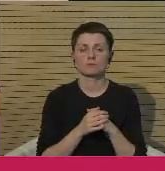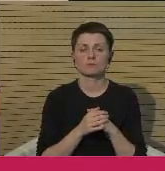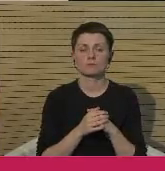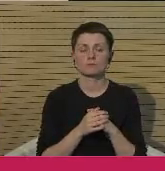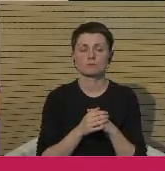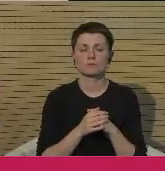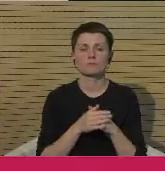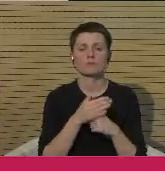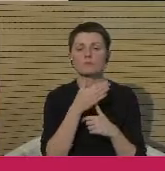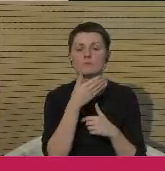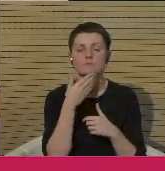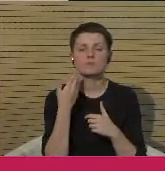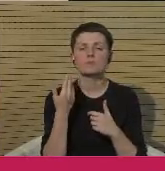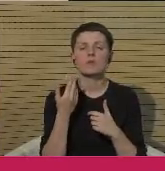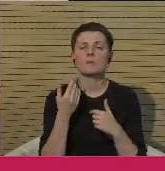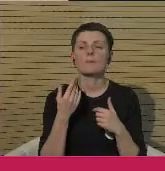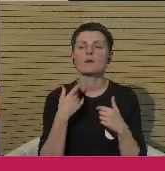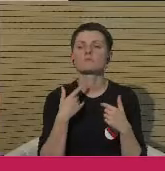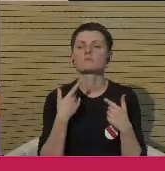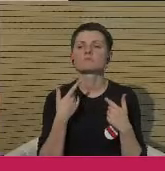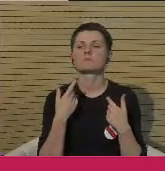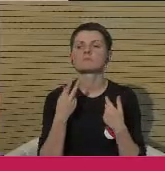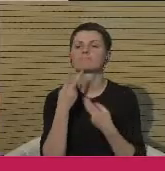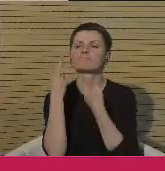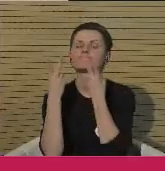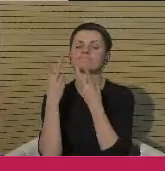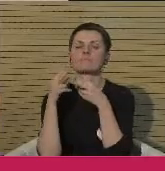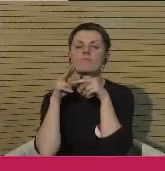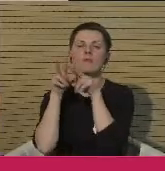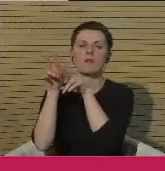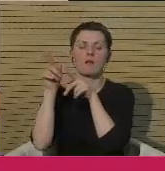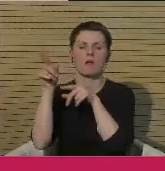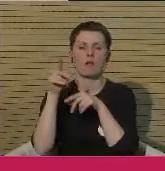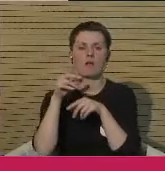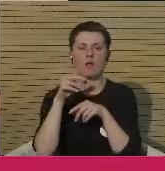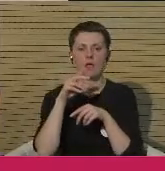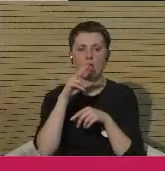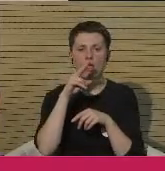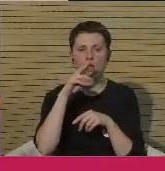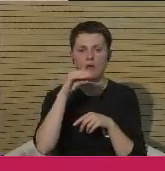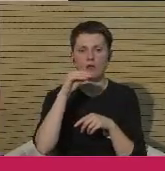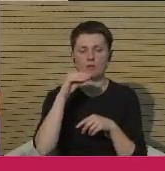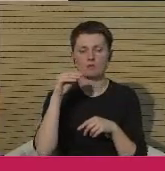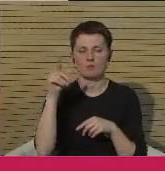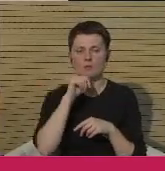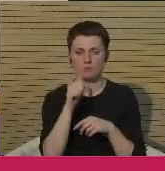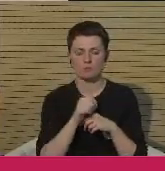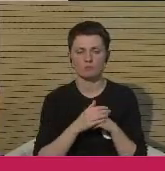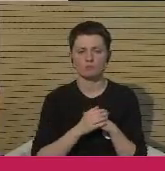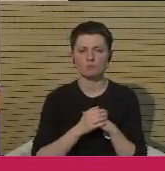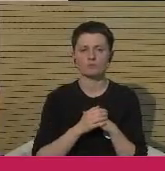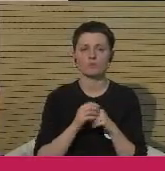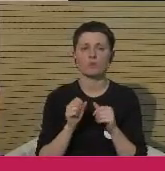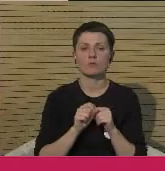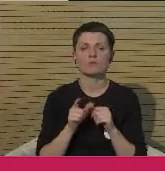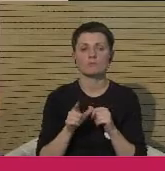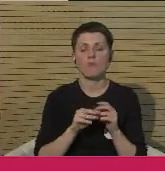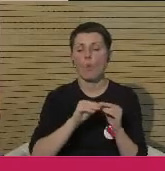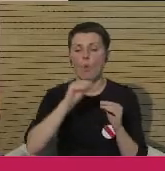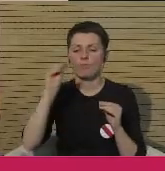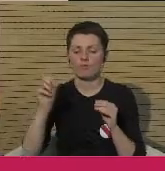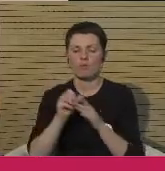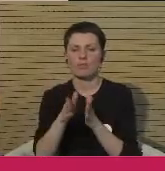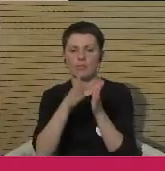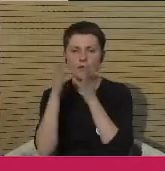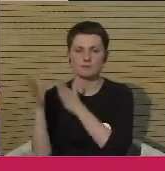from the central position in the state. And I believe the presence of Lukashenko is still the reason